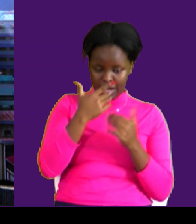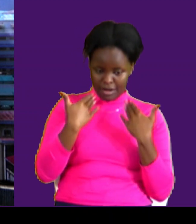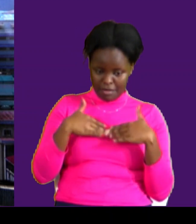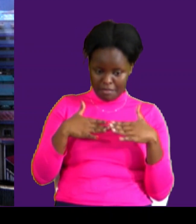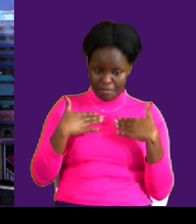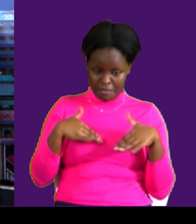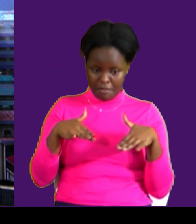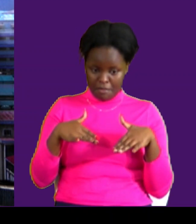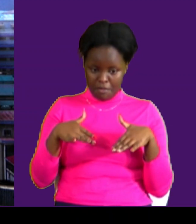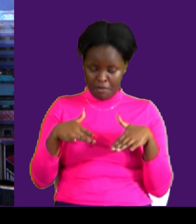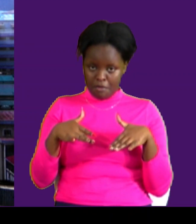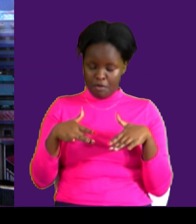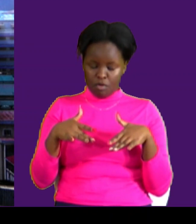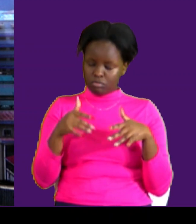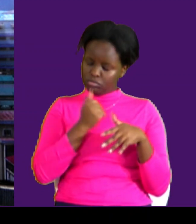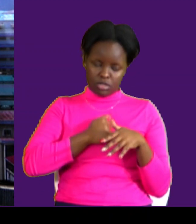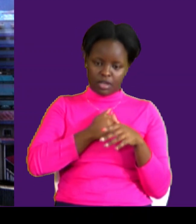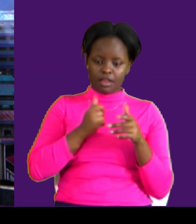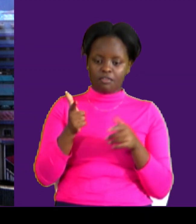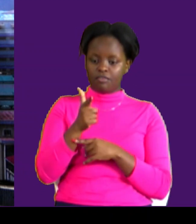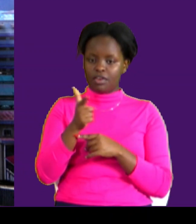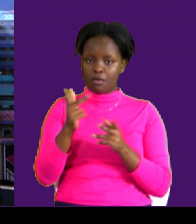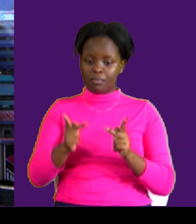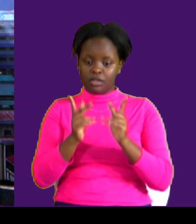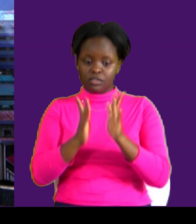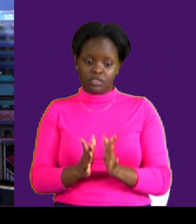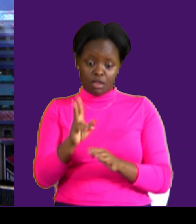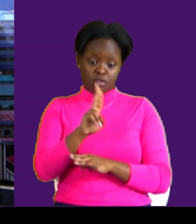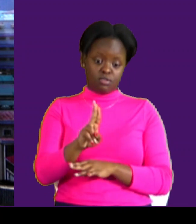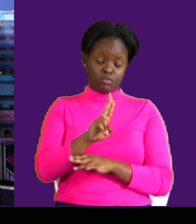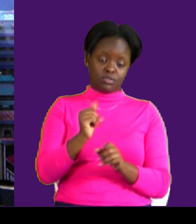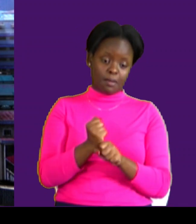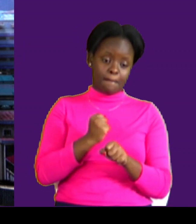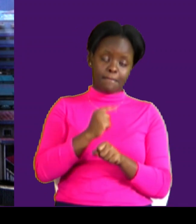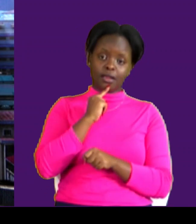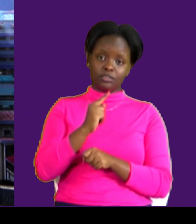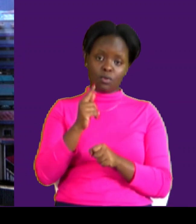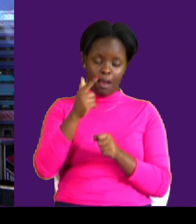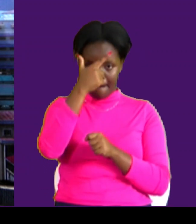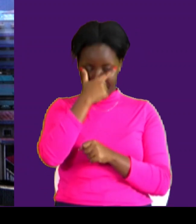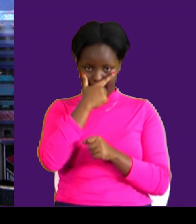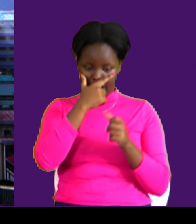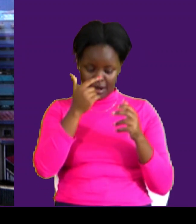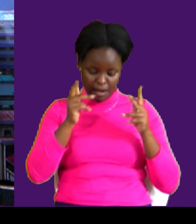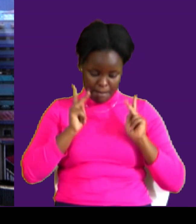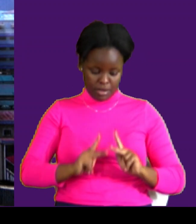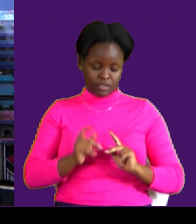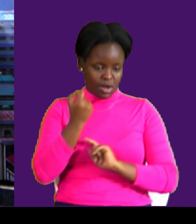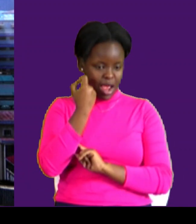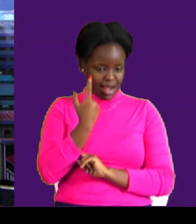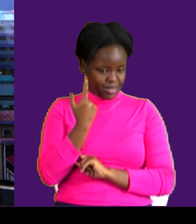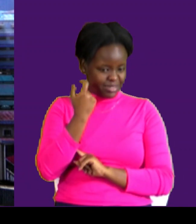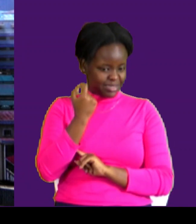course, a video producer can use to make sure that a blind person understands